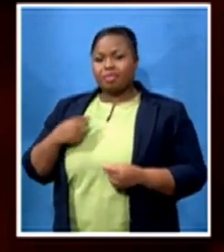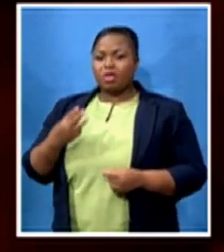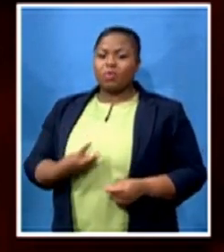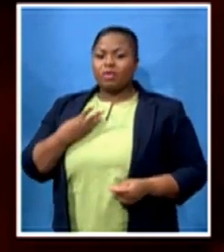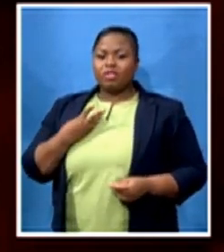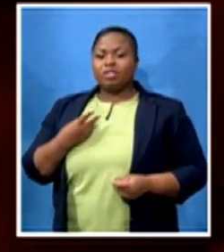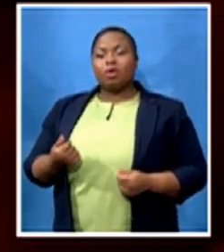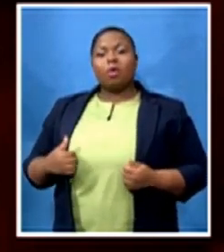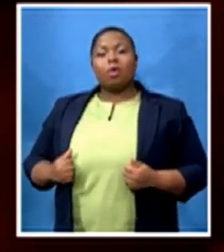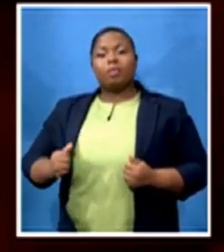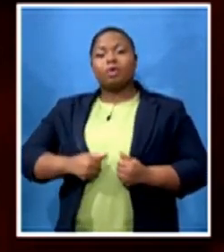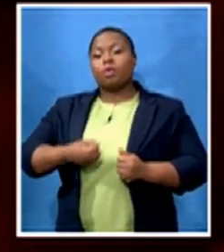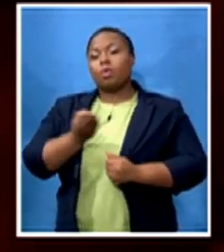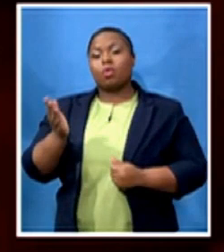the